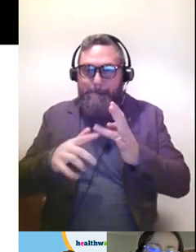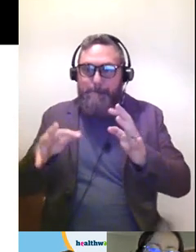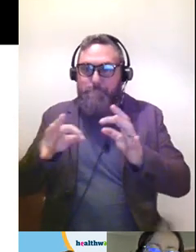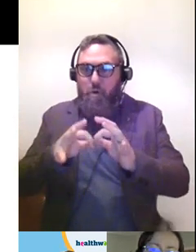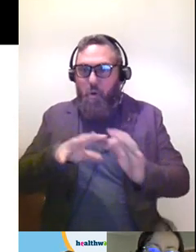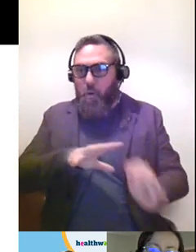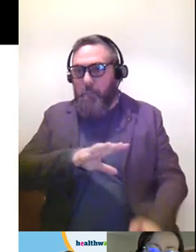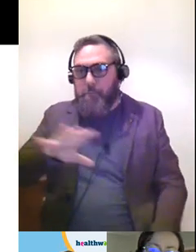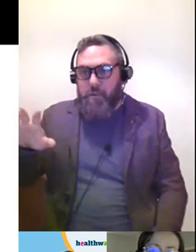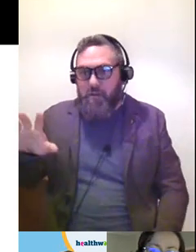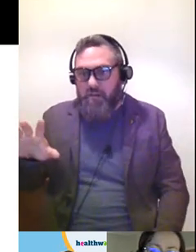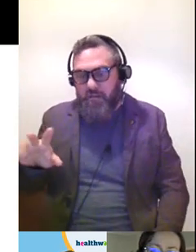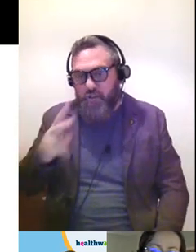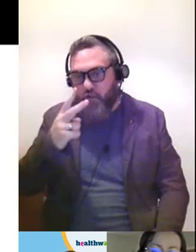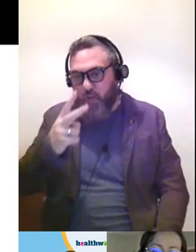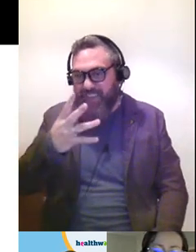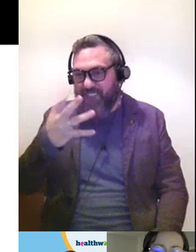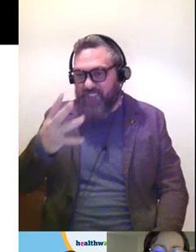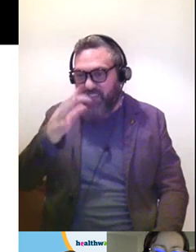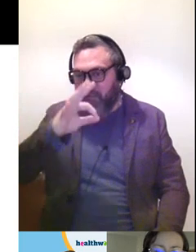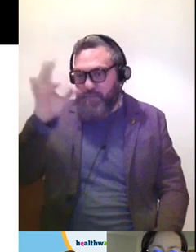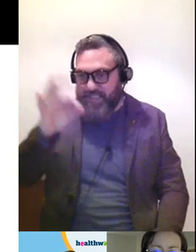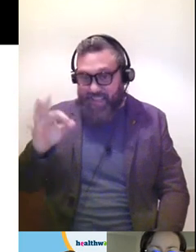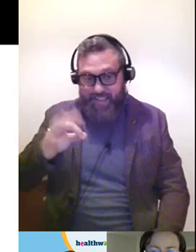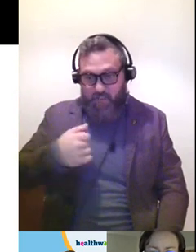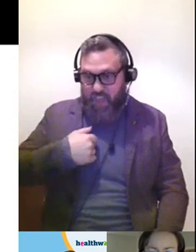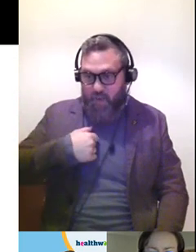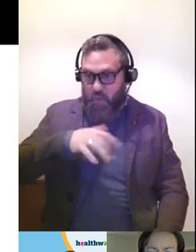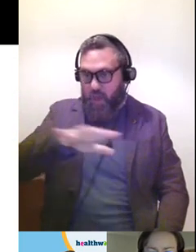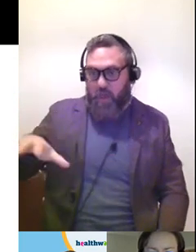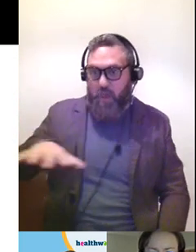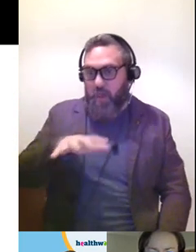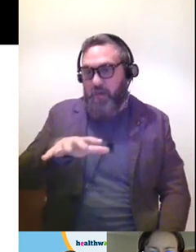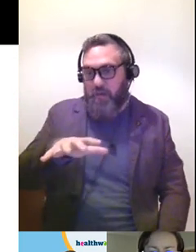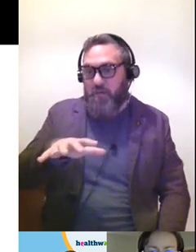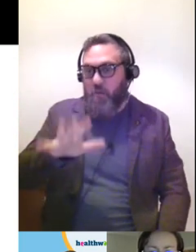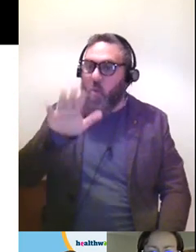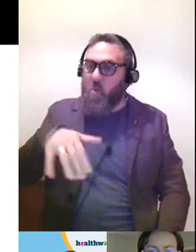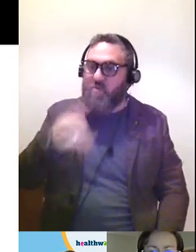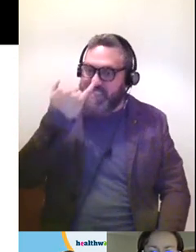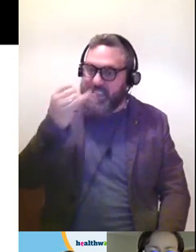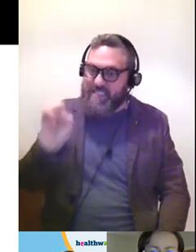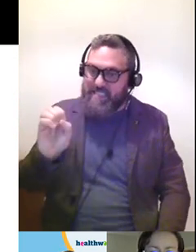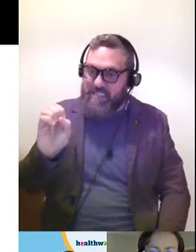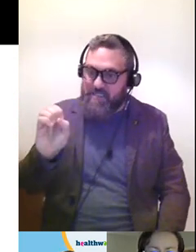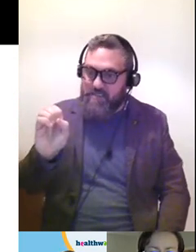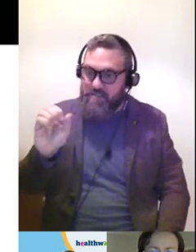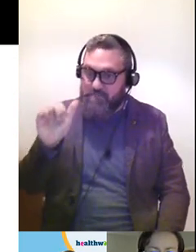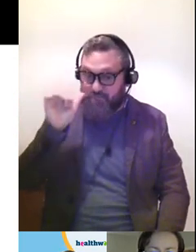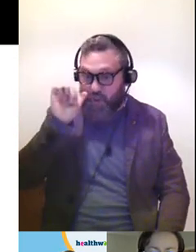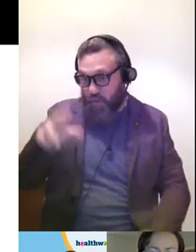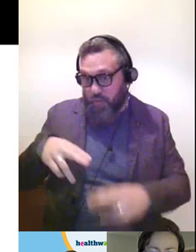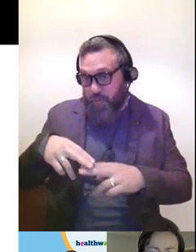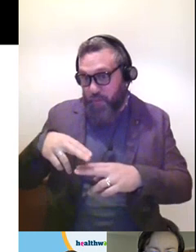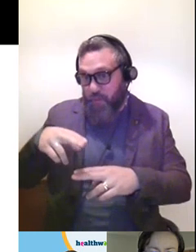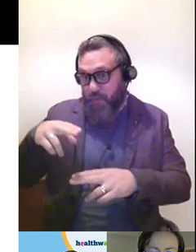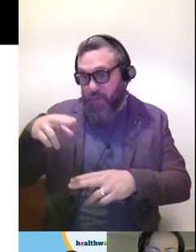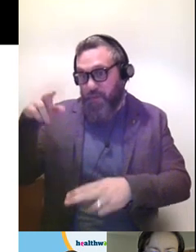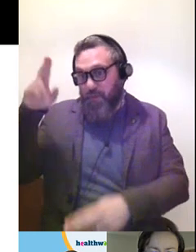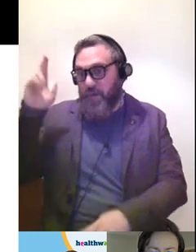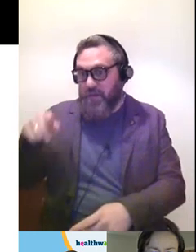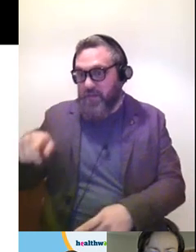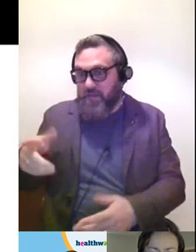approximately 25% of the people of our population are over 60. We know that this number is increasing.